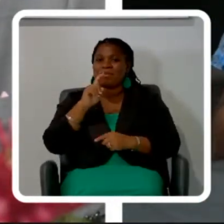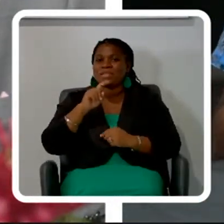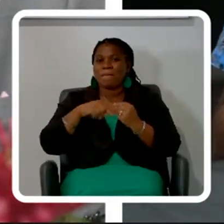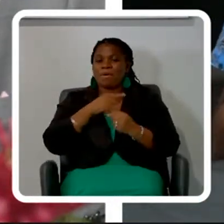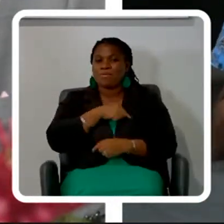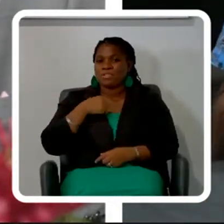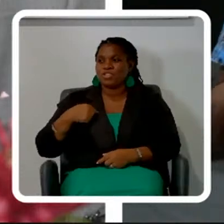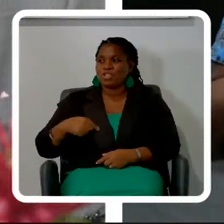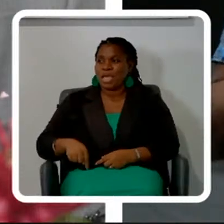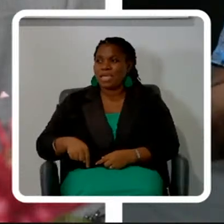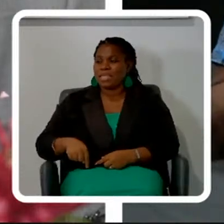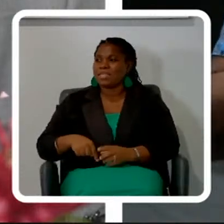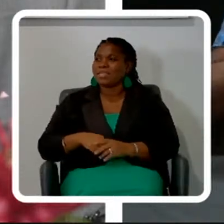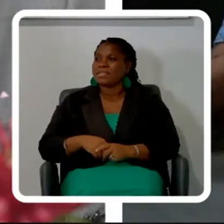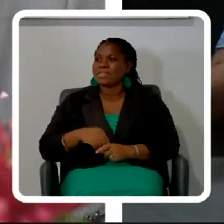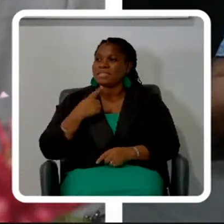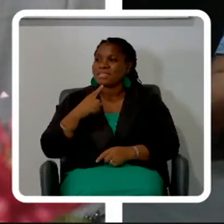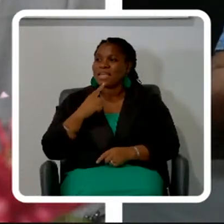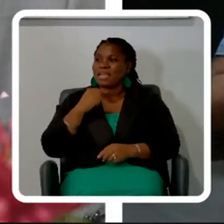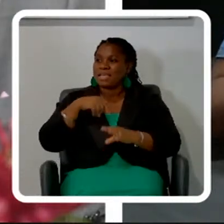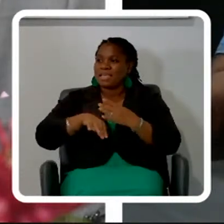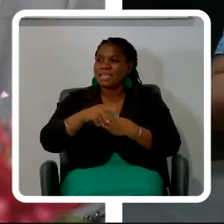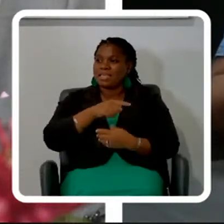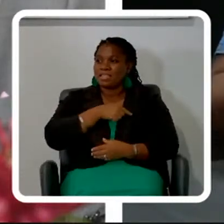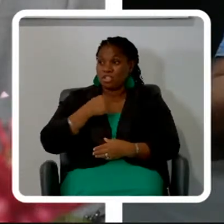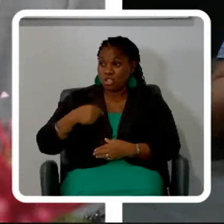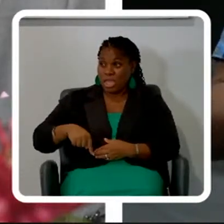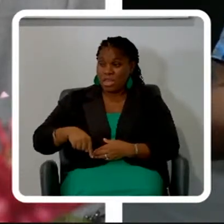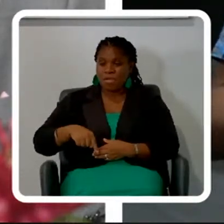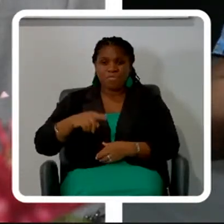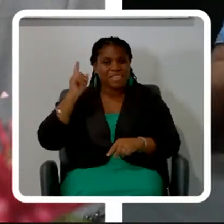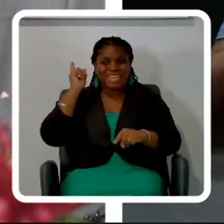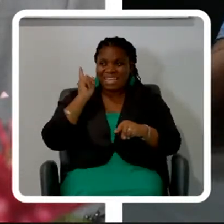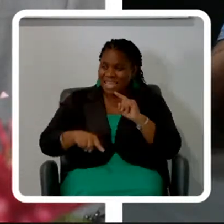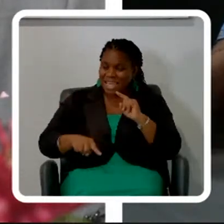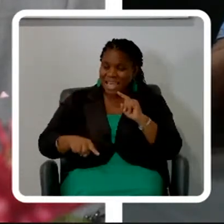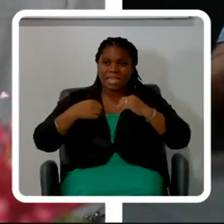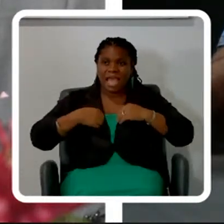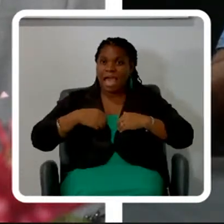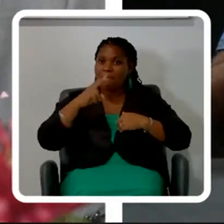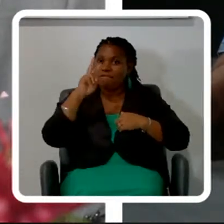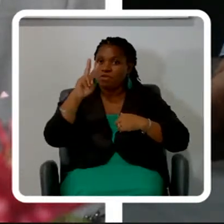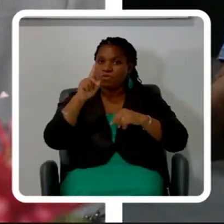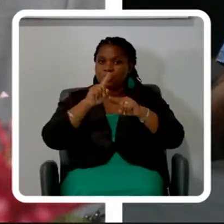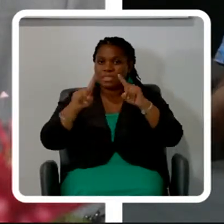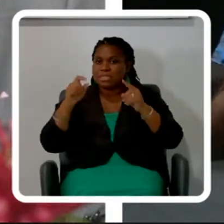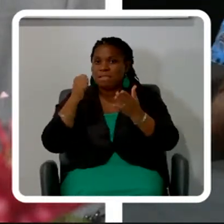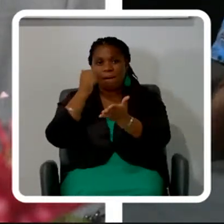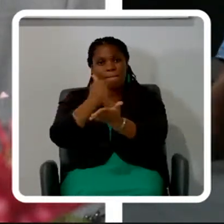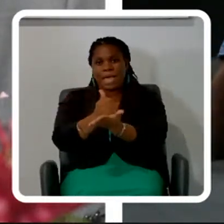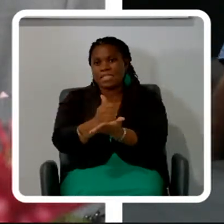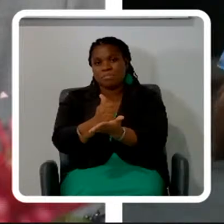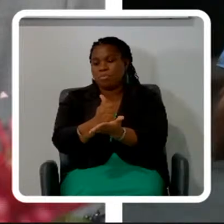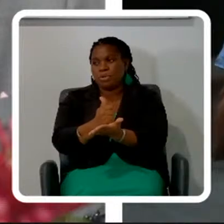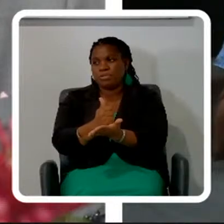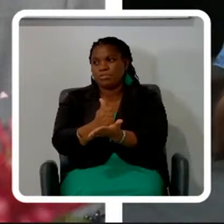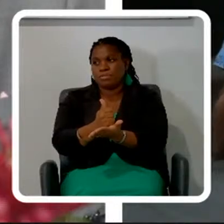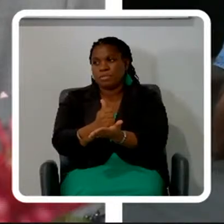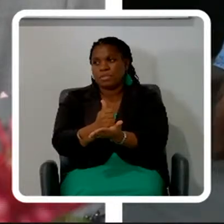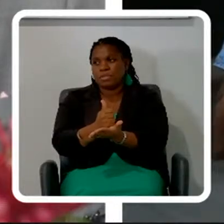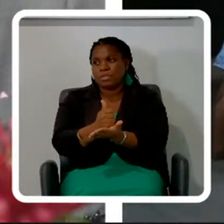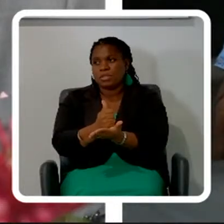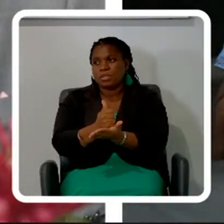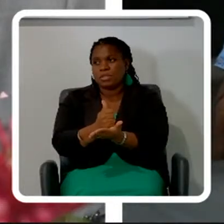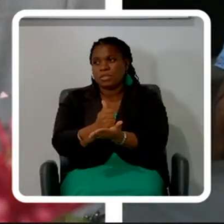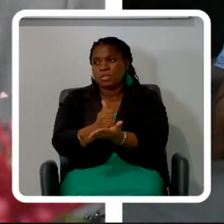because in China it is illegal to have dual citizenship. In that case, how